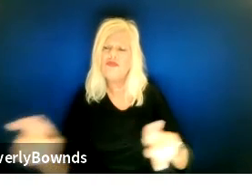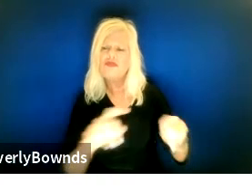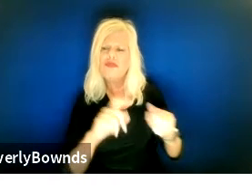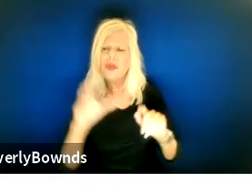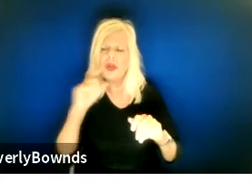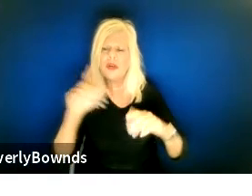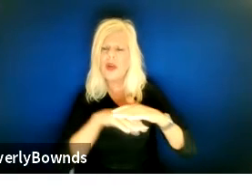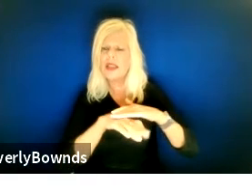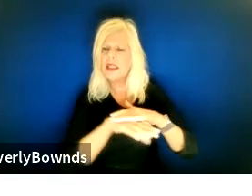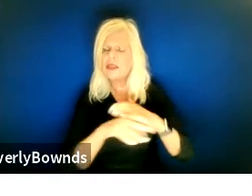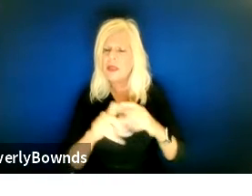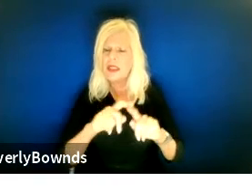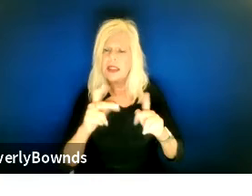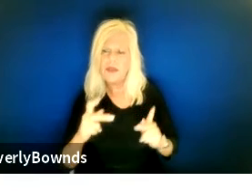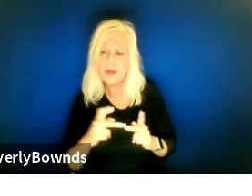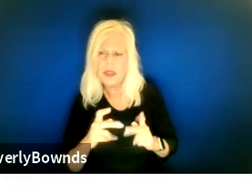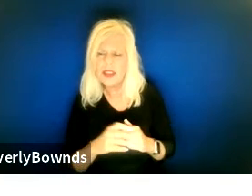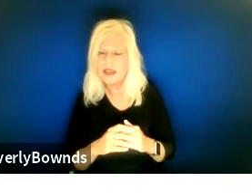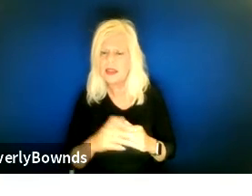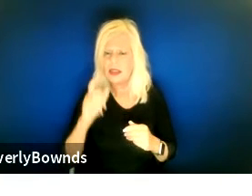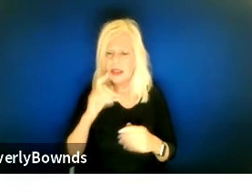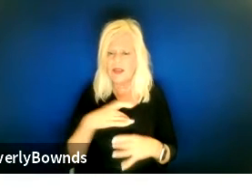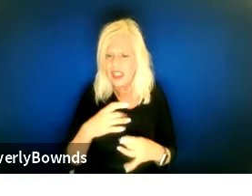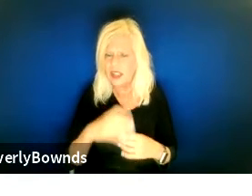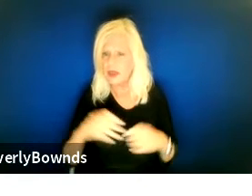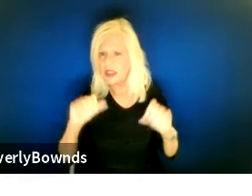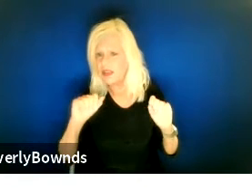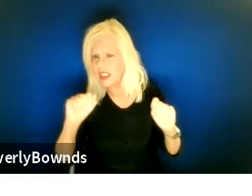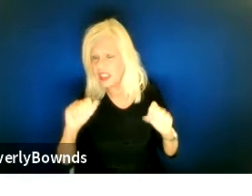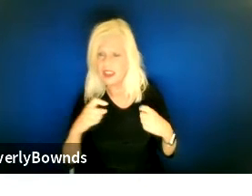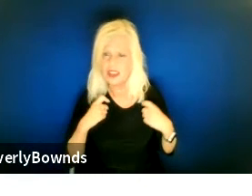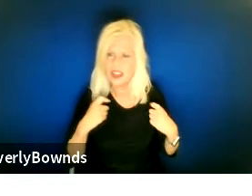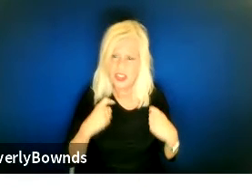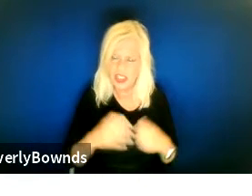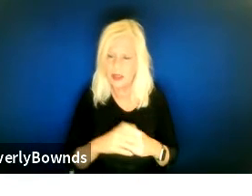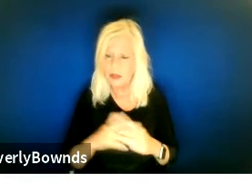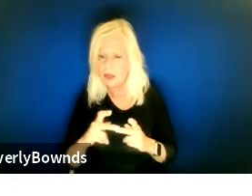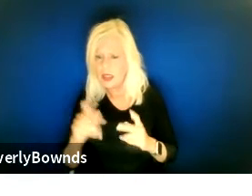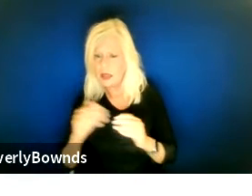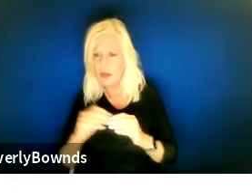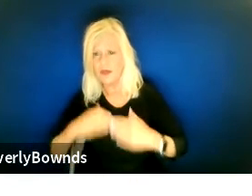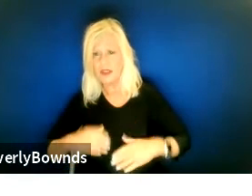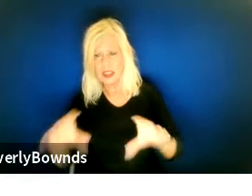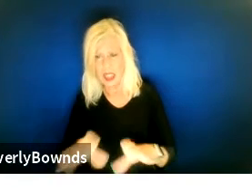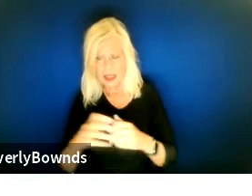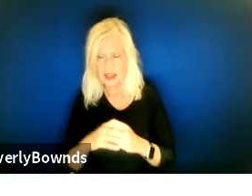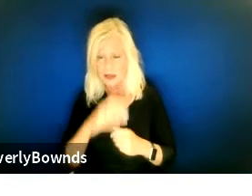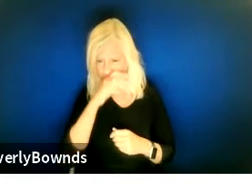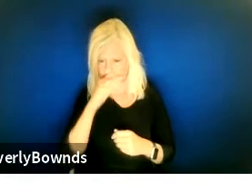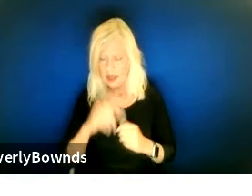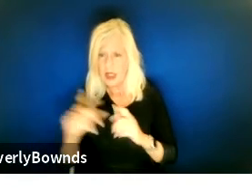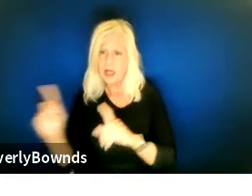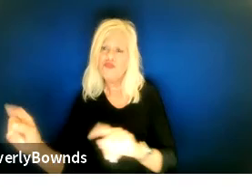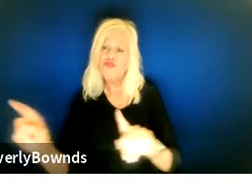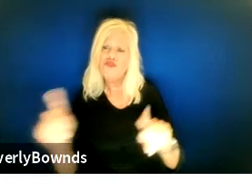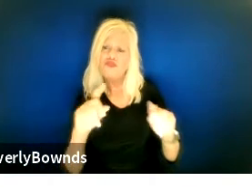of places of interest, like fitness facilities, like places where they can be more physically active. So they